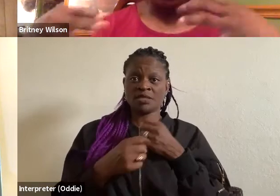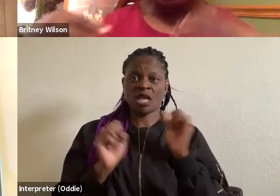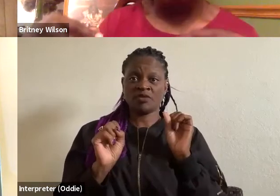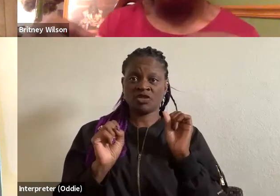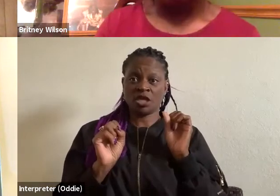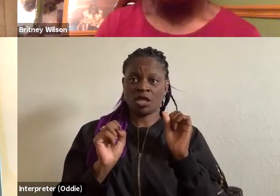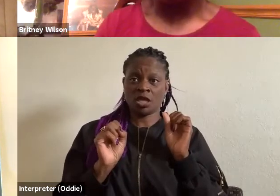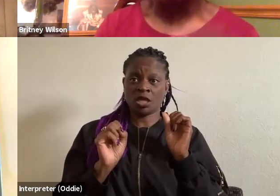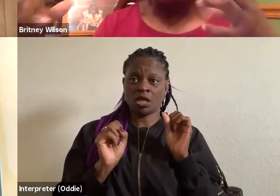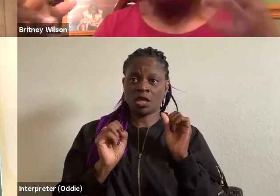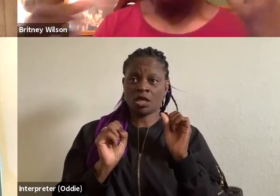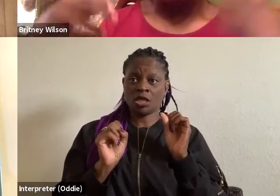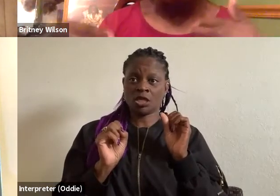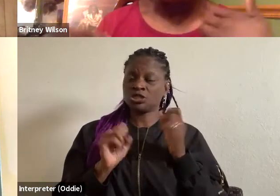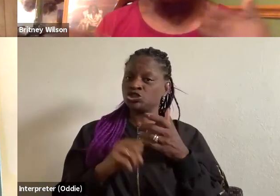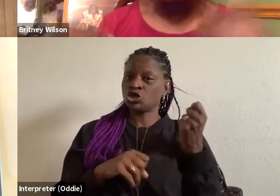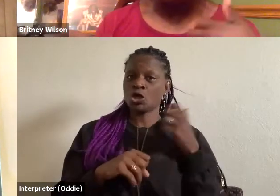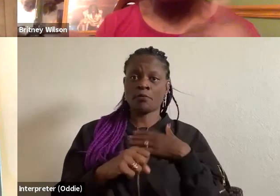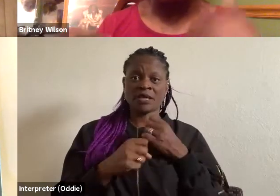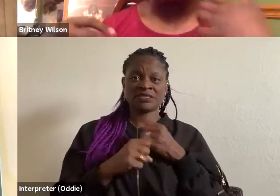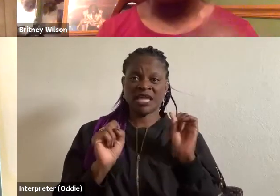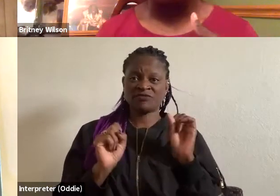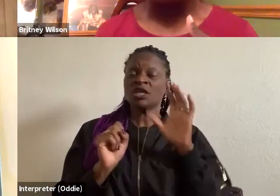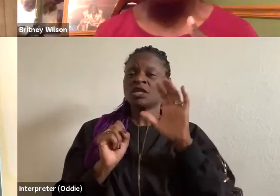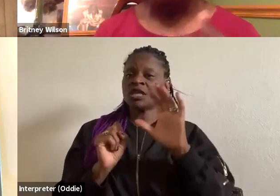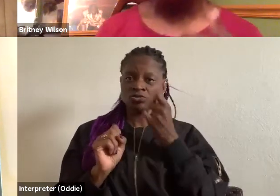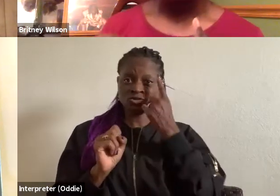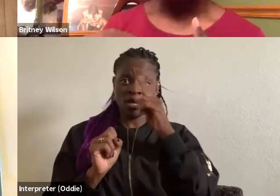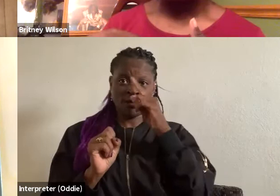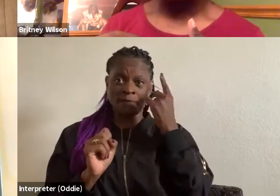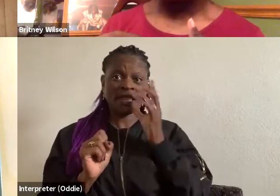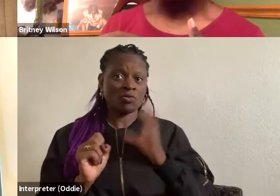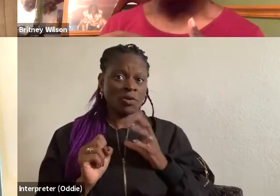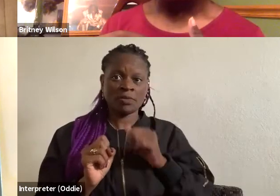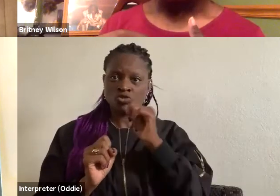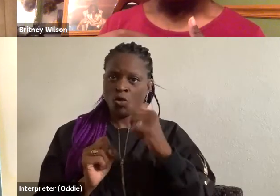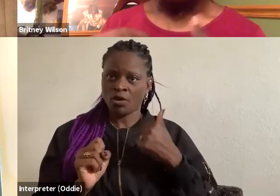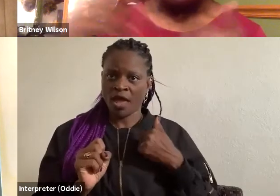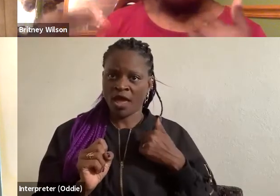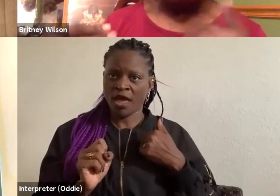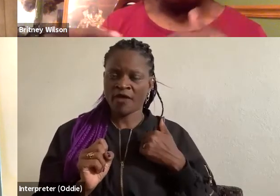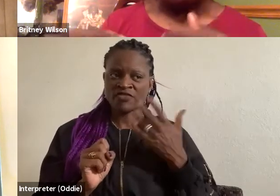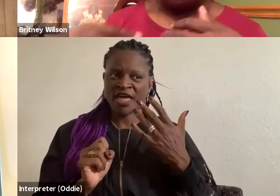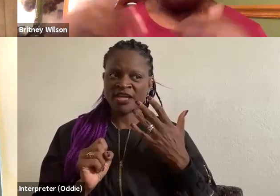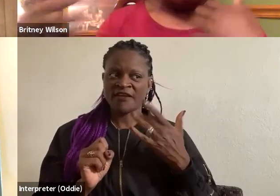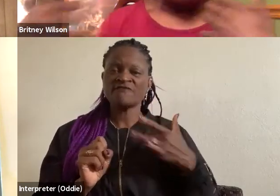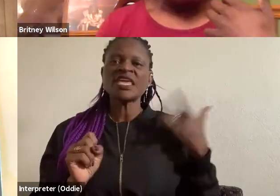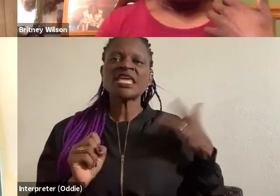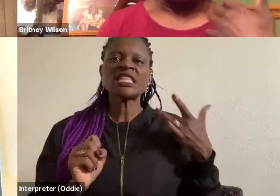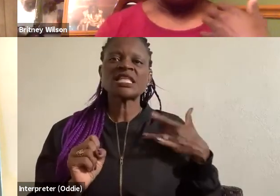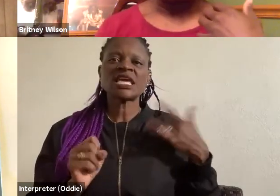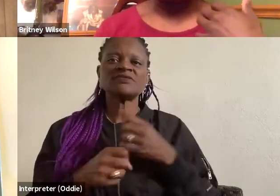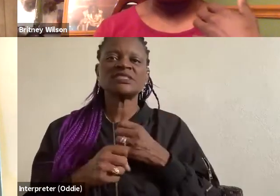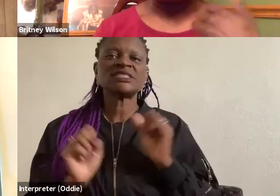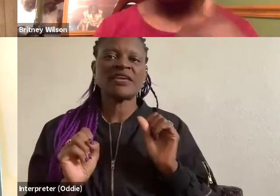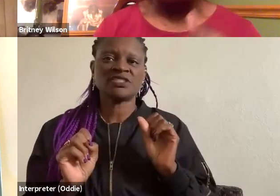generally have an inherent sense of safety to begin with, but like I have to, something like